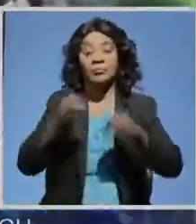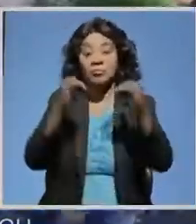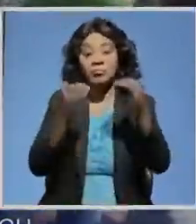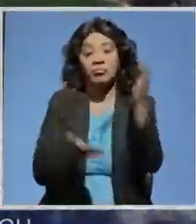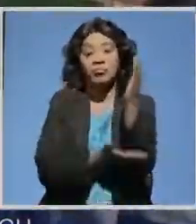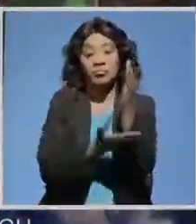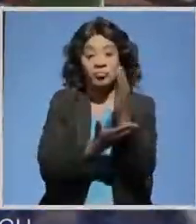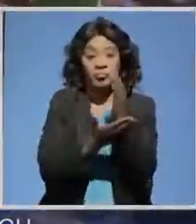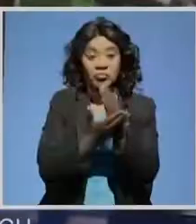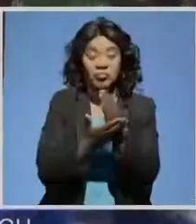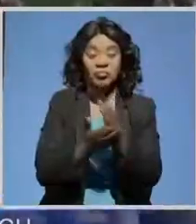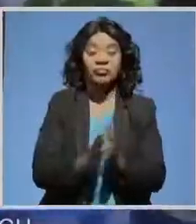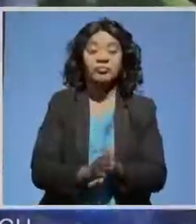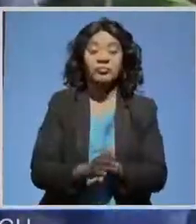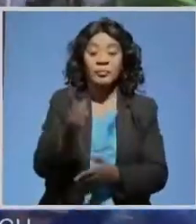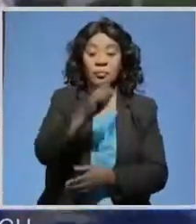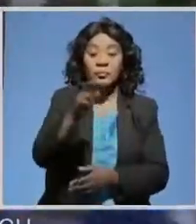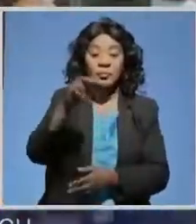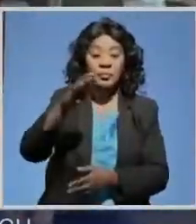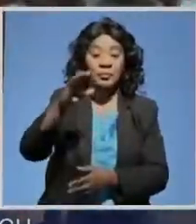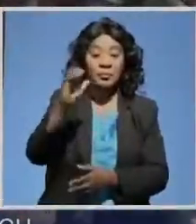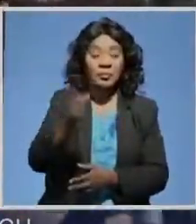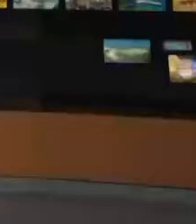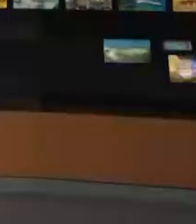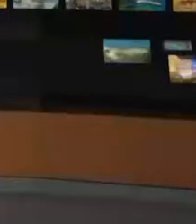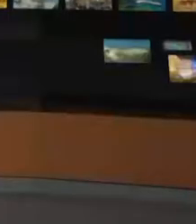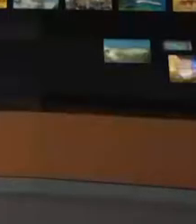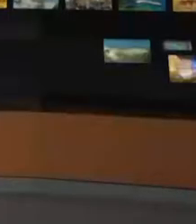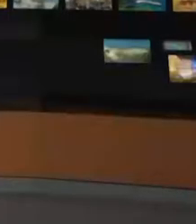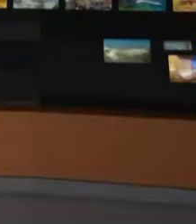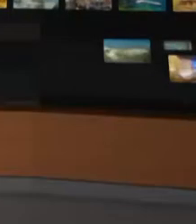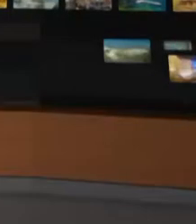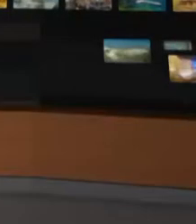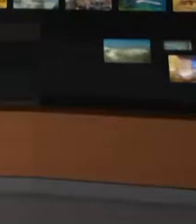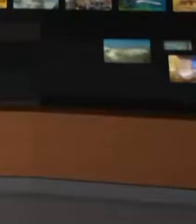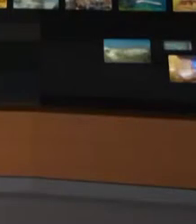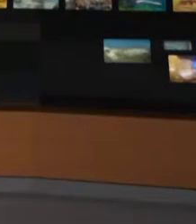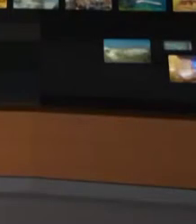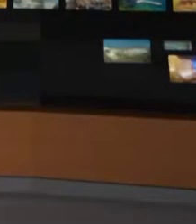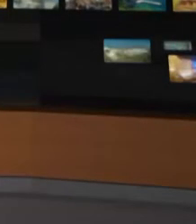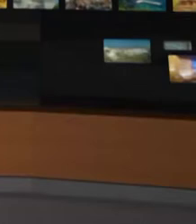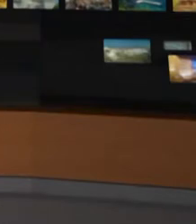Hector Simfukwe, ZNBC News in Southern Province. Remember